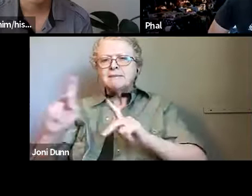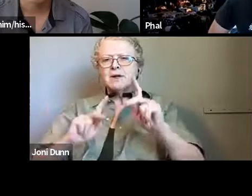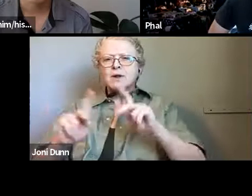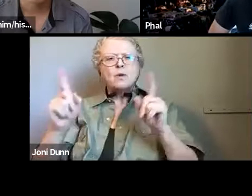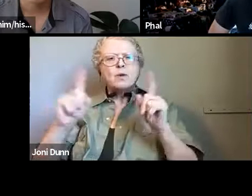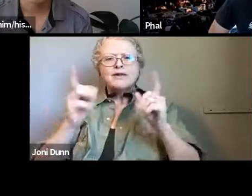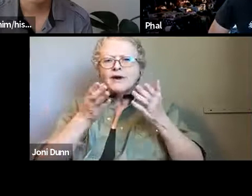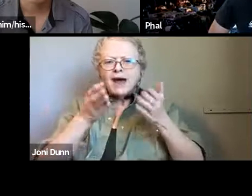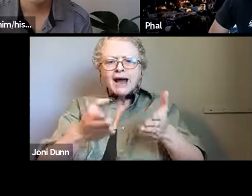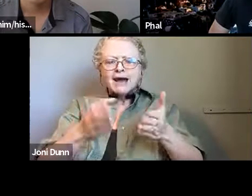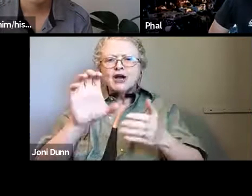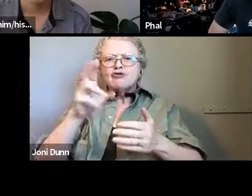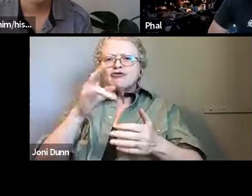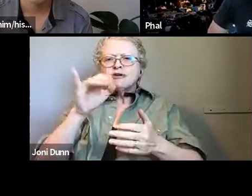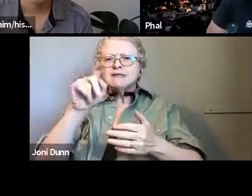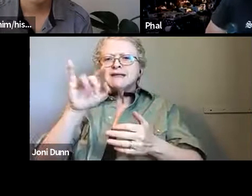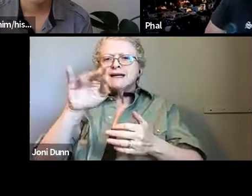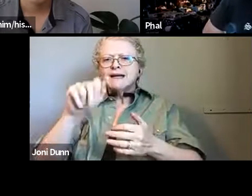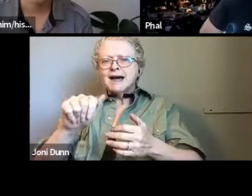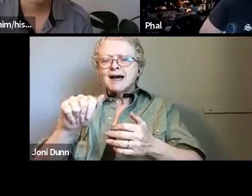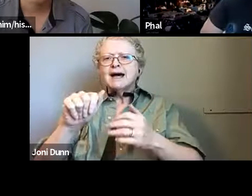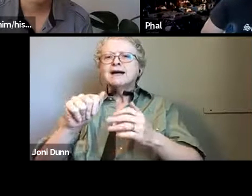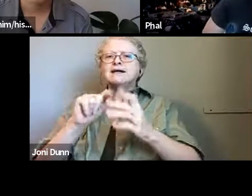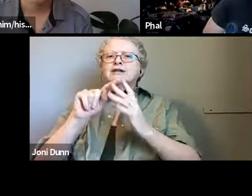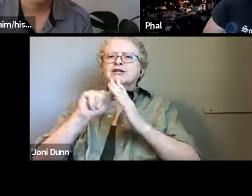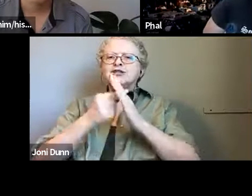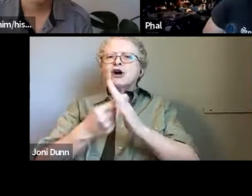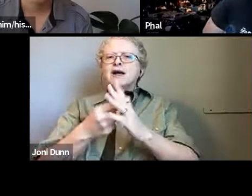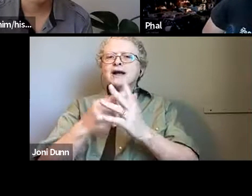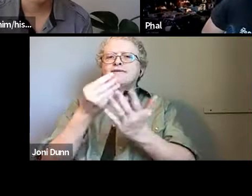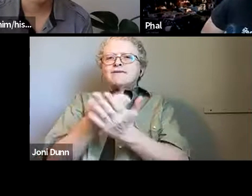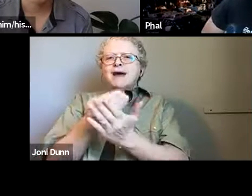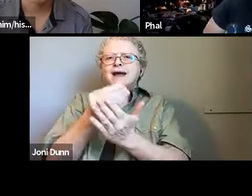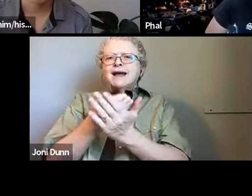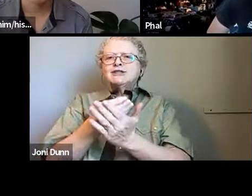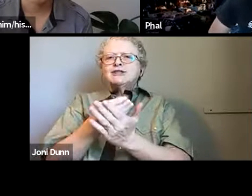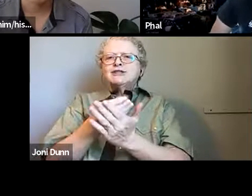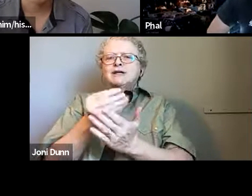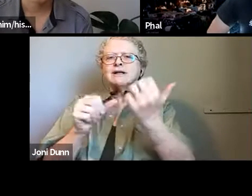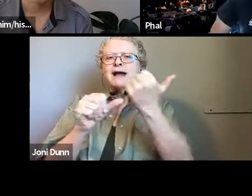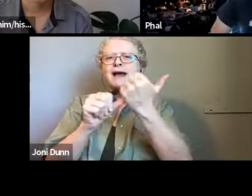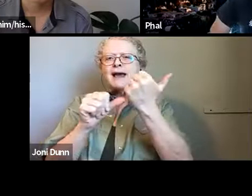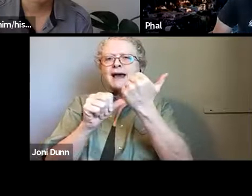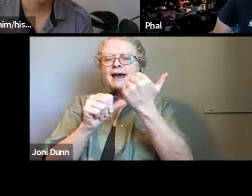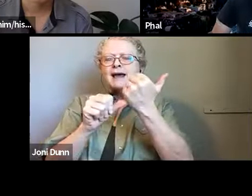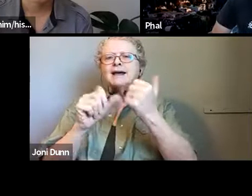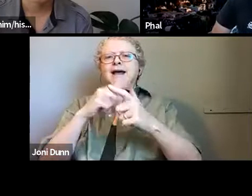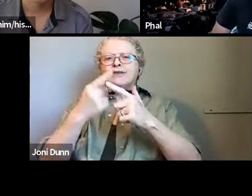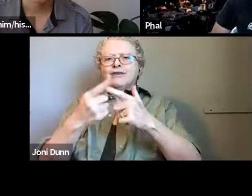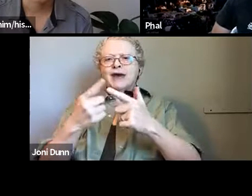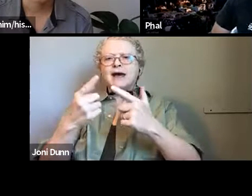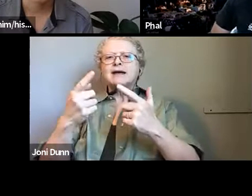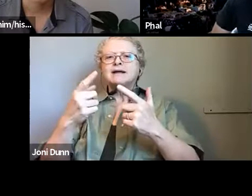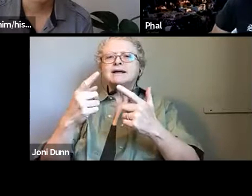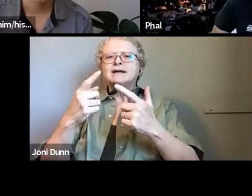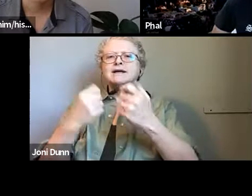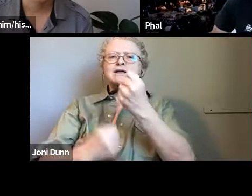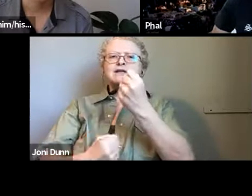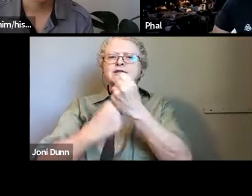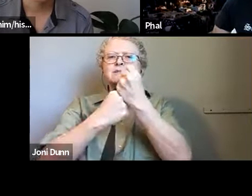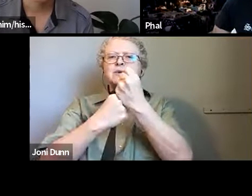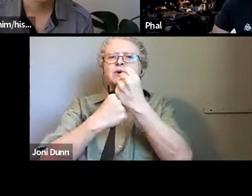Christina started the mutual aid. We got San Diego. And then we knew that they knew that I support my work in the Bail Fund group here in San